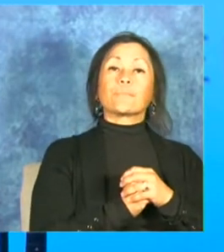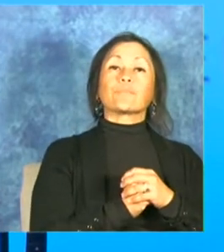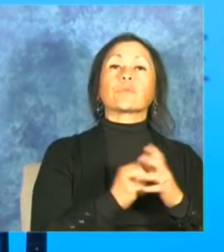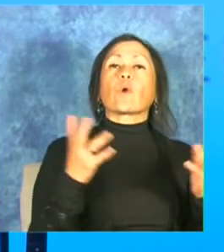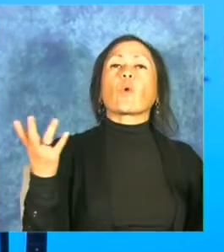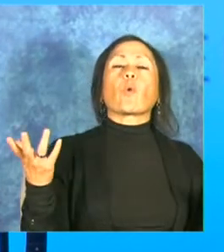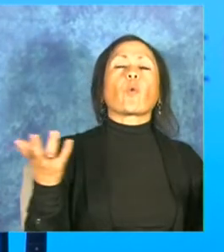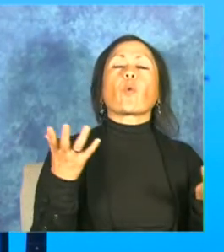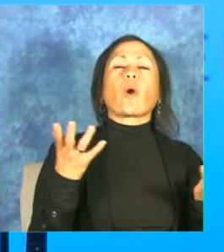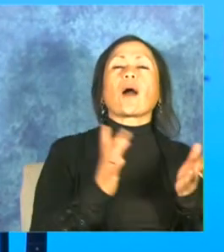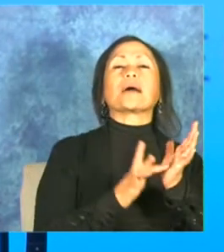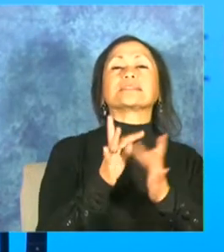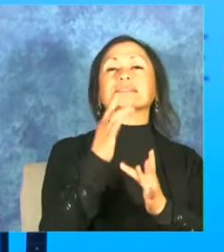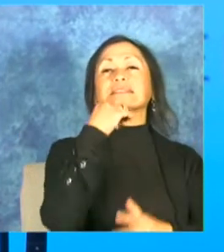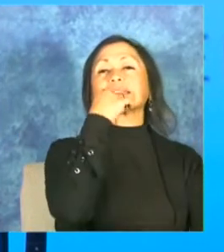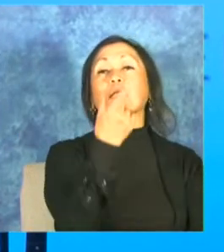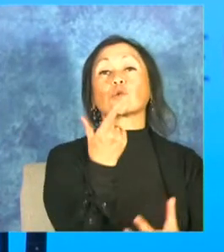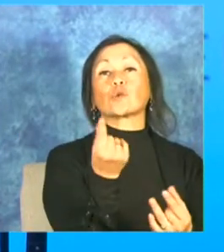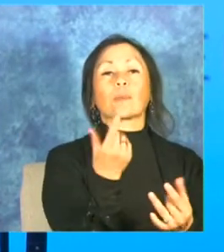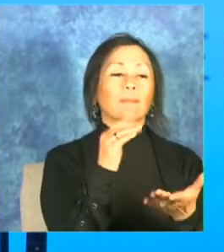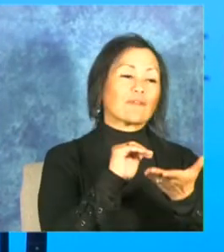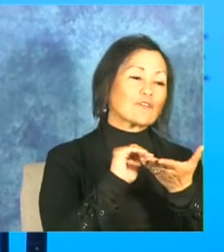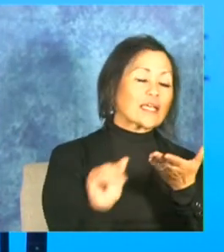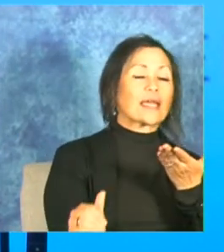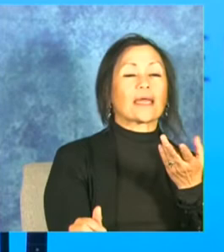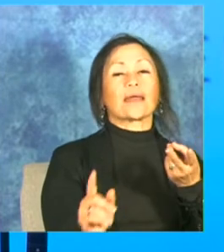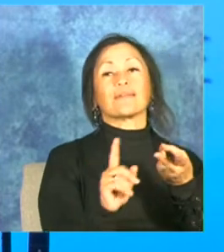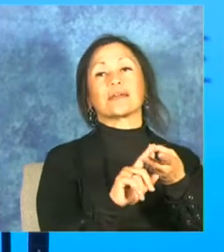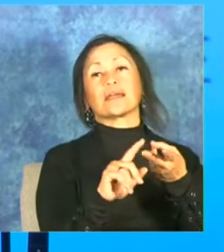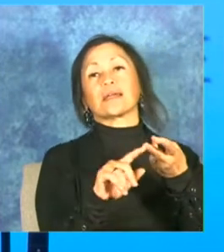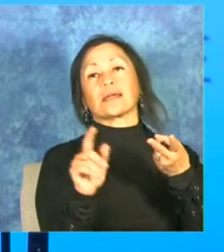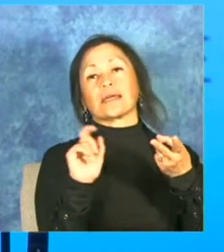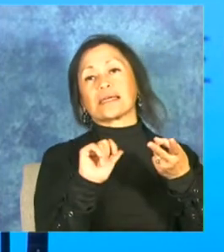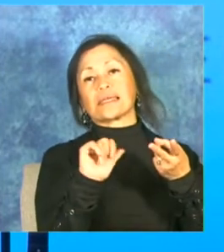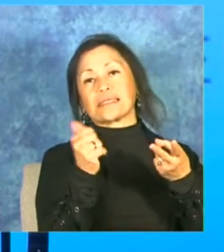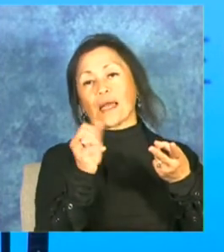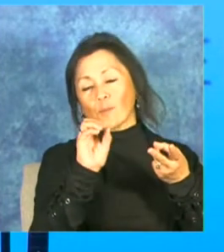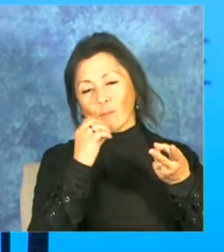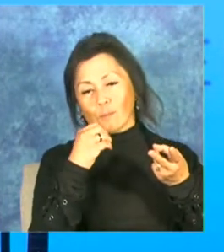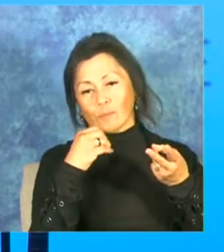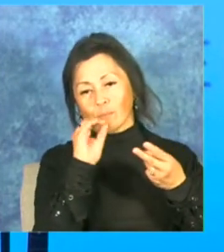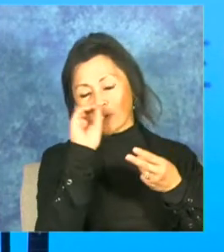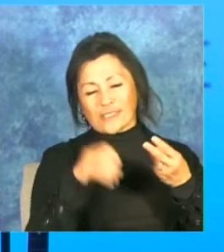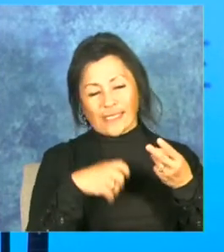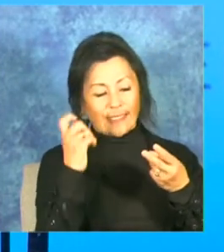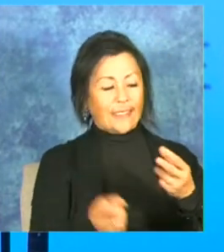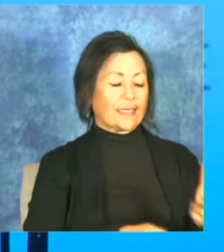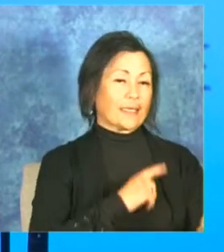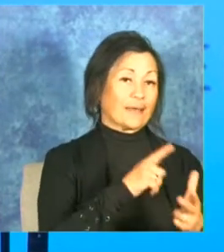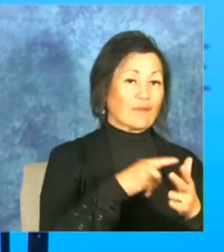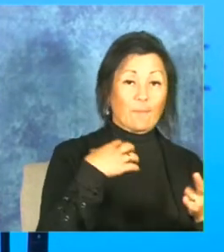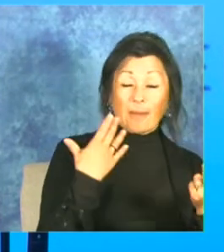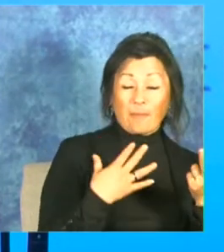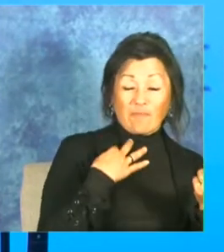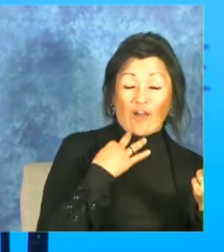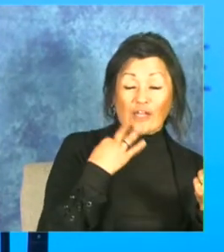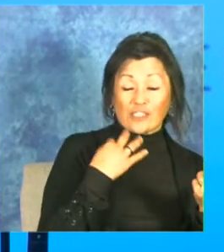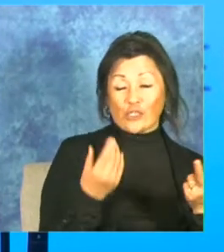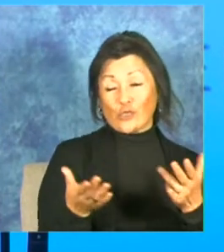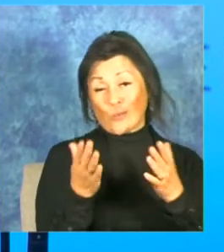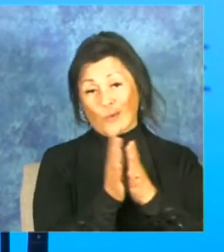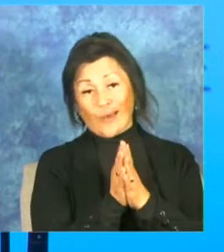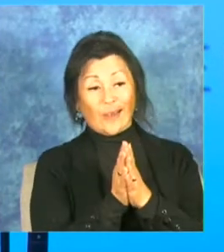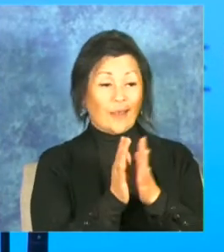What is it that he's telling you to do? Maybe it's forgiveness. Maybe it's tithing. Maybe it's volunteering,